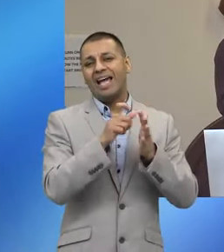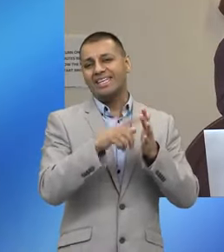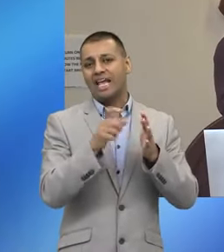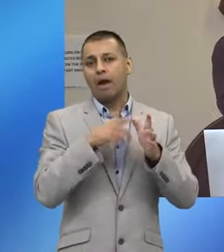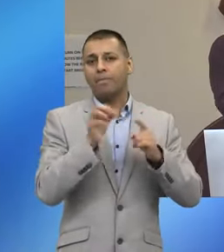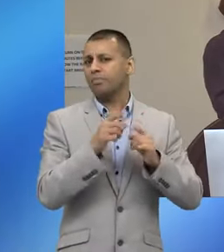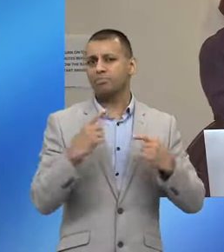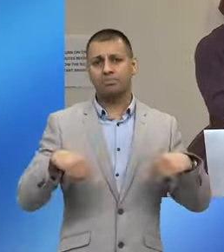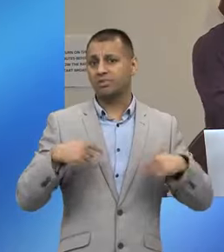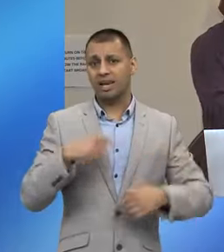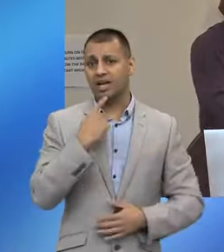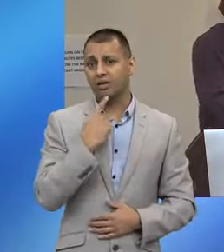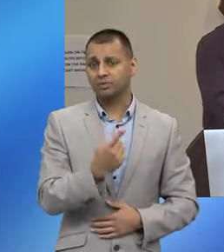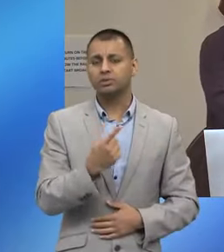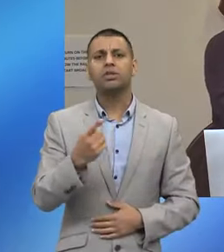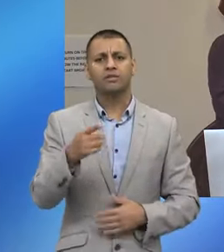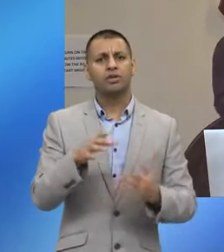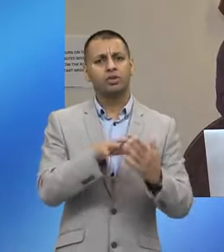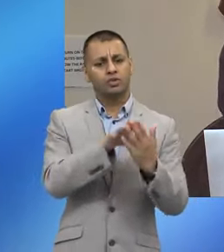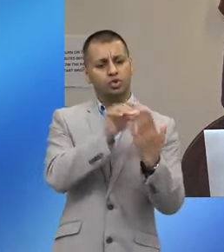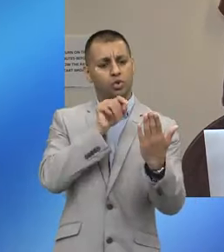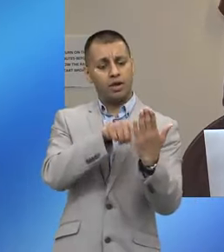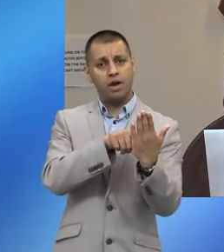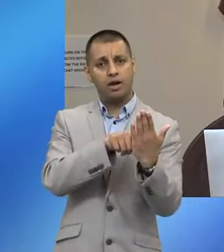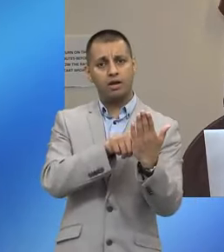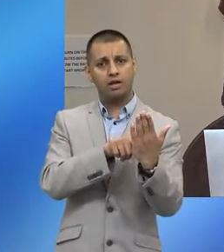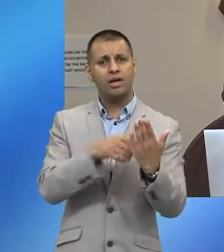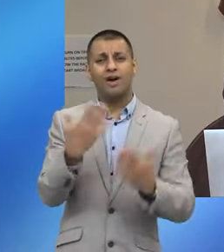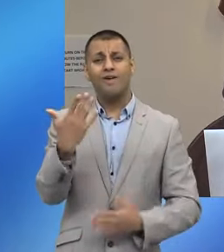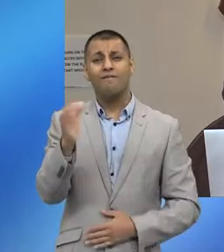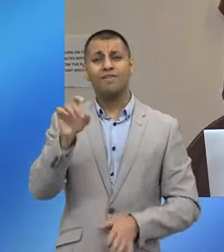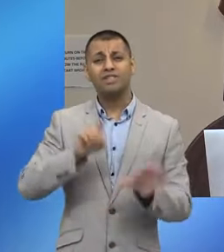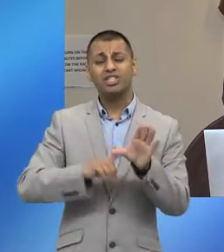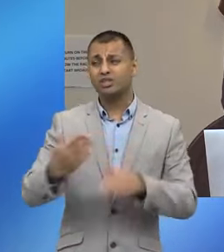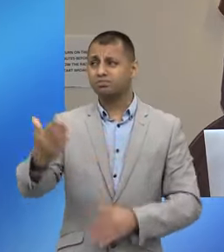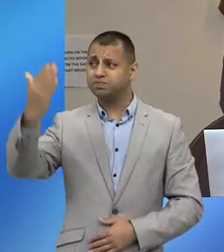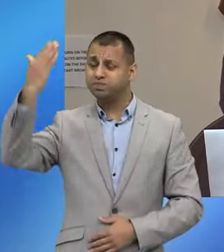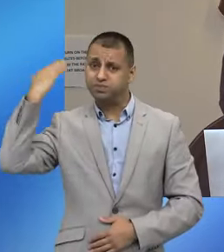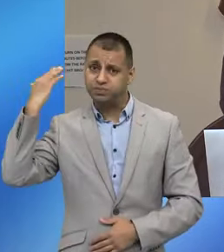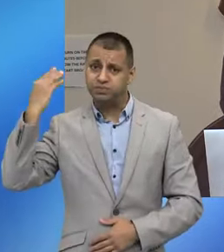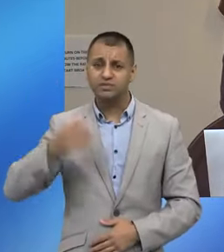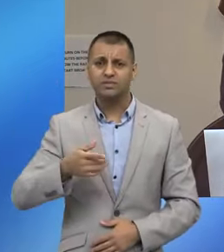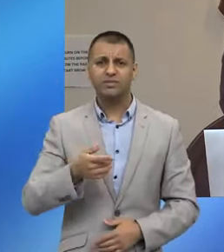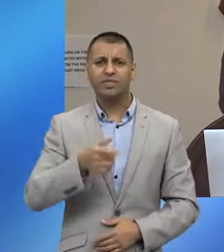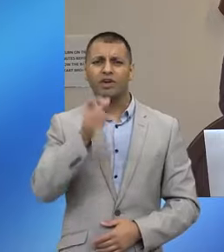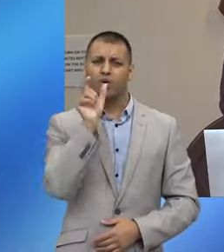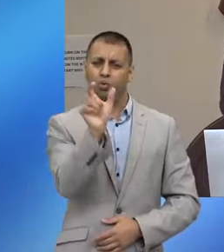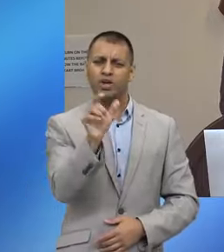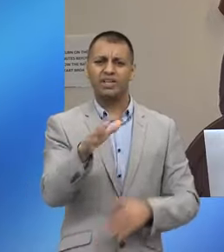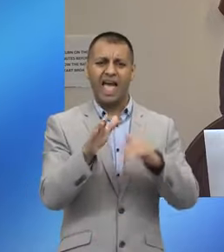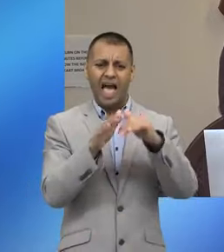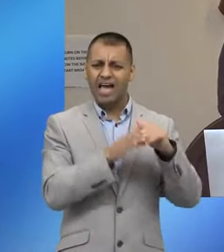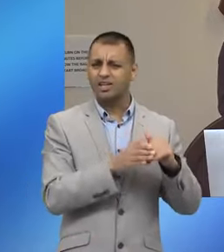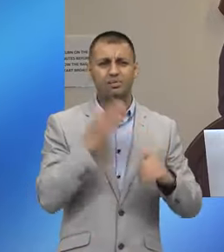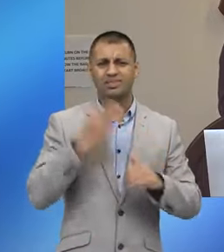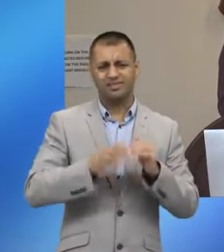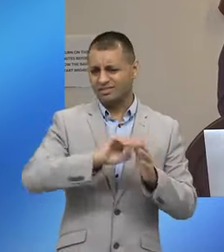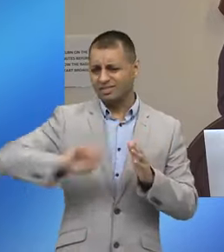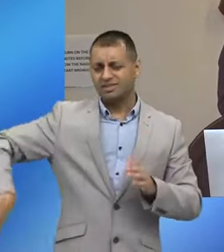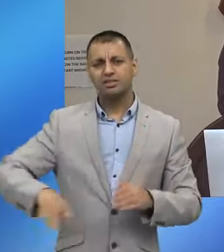Sunnah. Over 50 years ago, Muslim ulama got away from that word, the mu'awwaqeen, got away from the